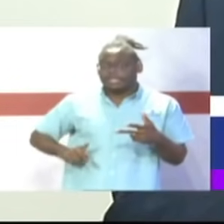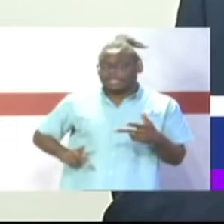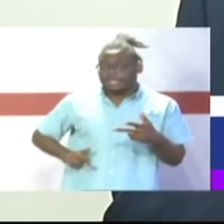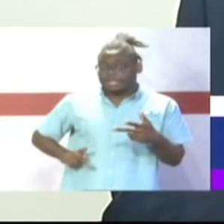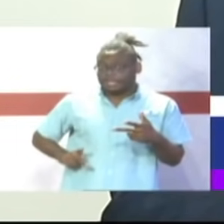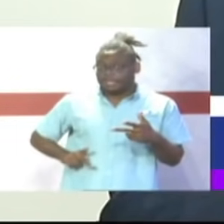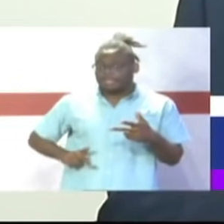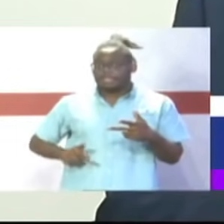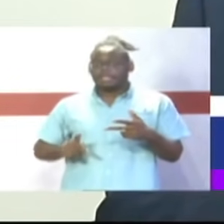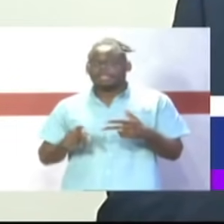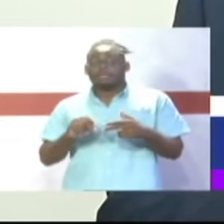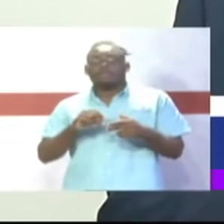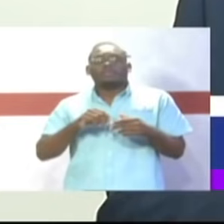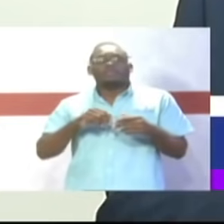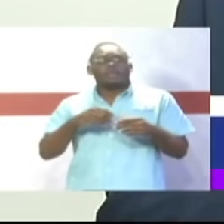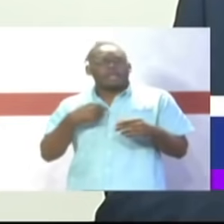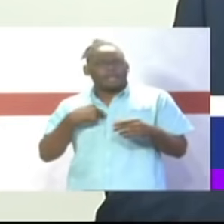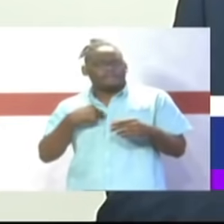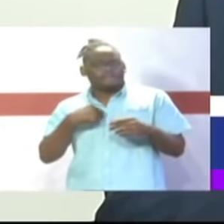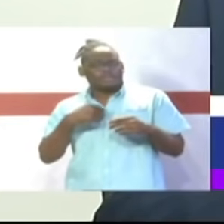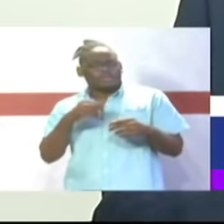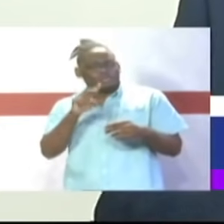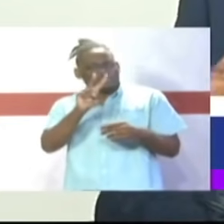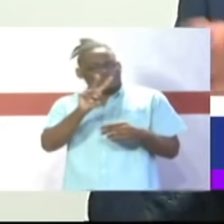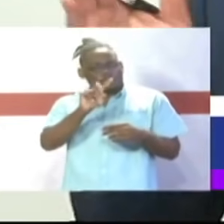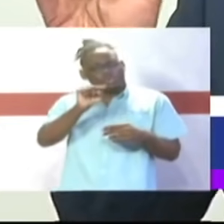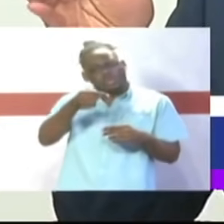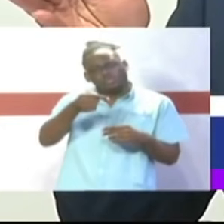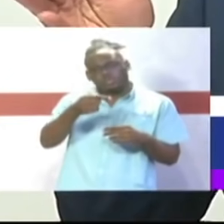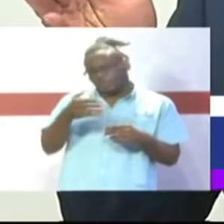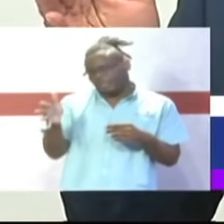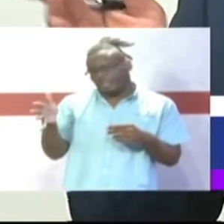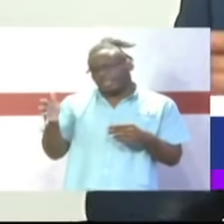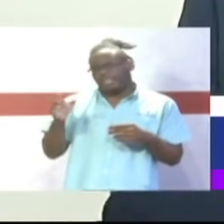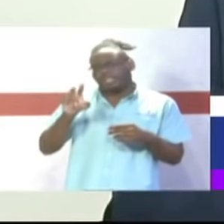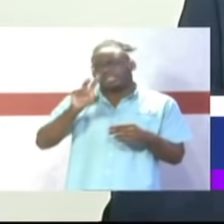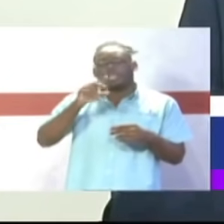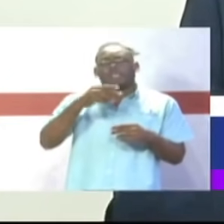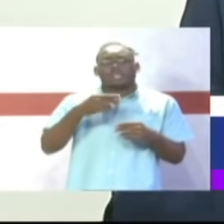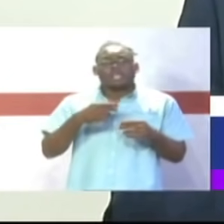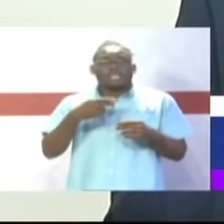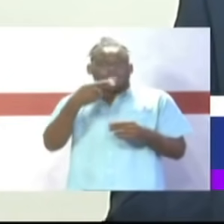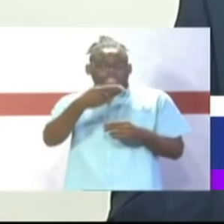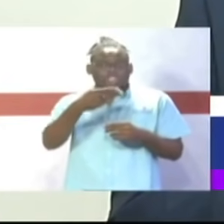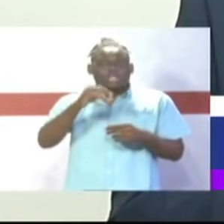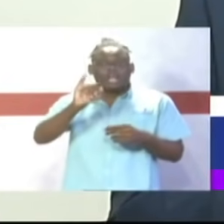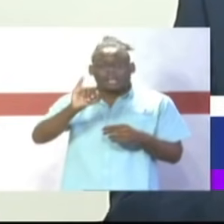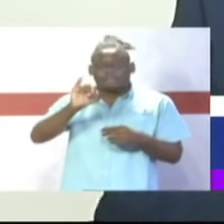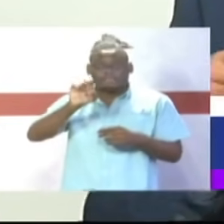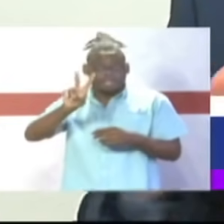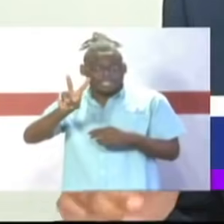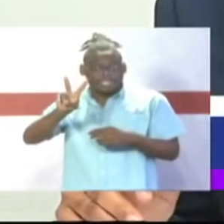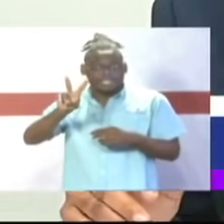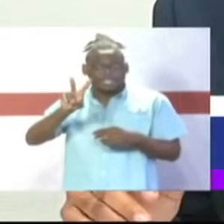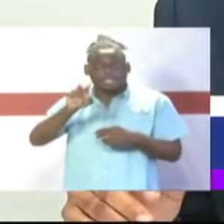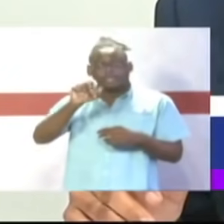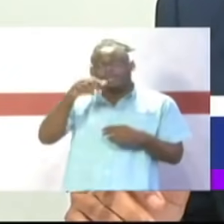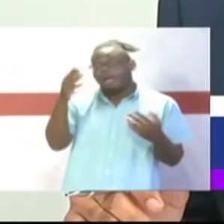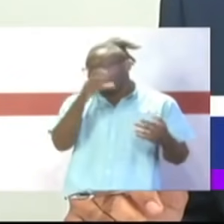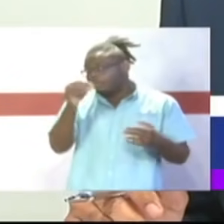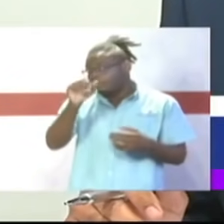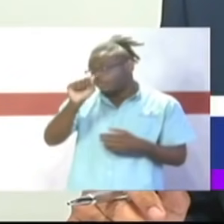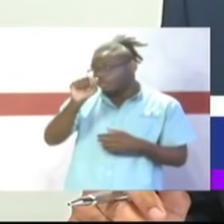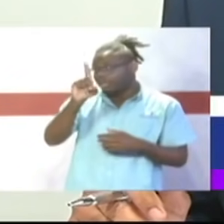are vaccinated. HIV/AIDS makes up the bulk of it. We estimate about 10,000. But then